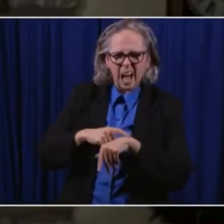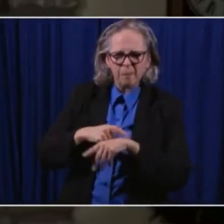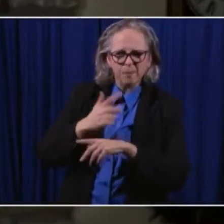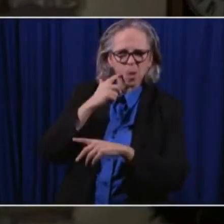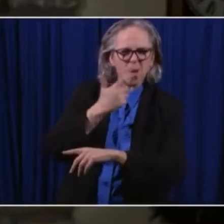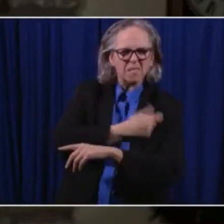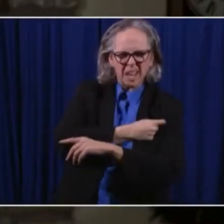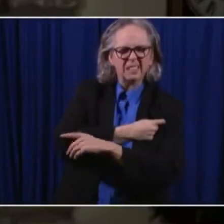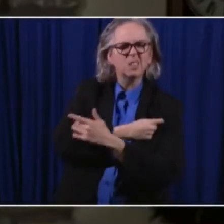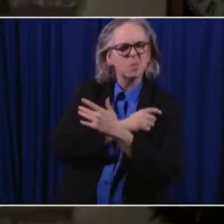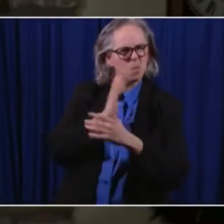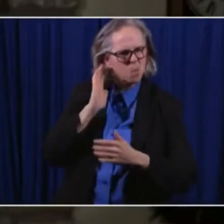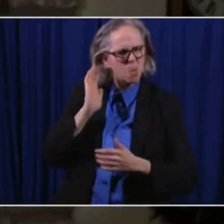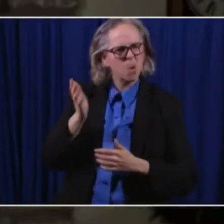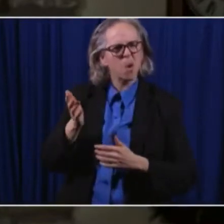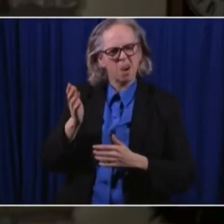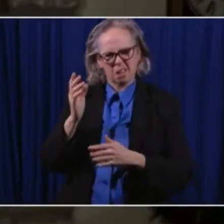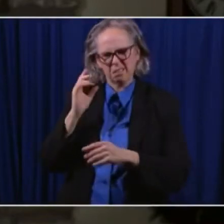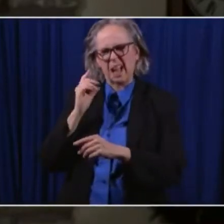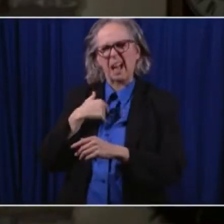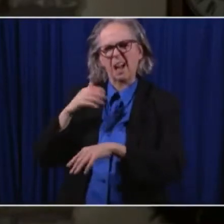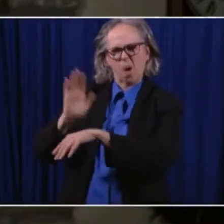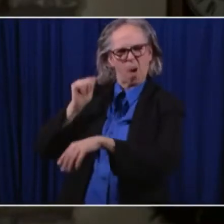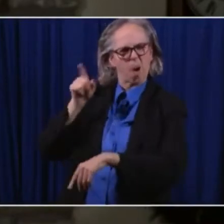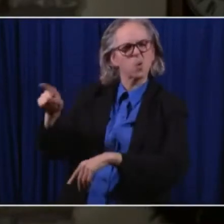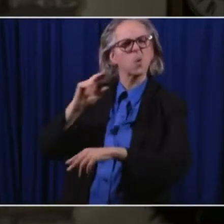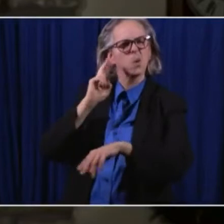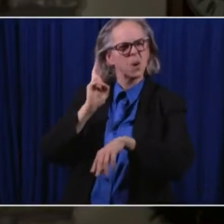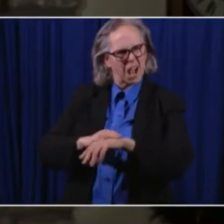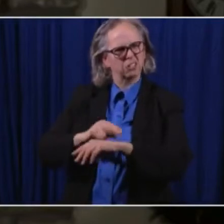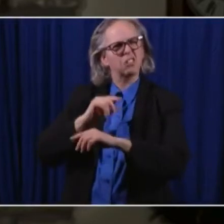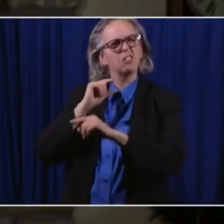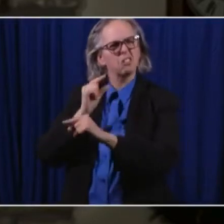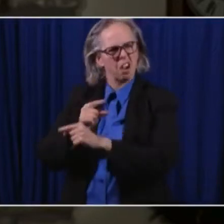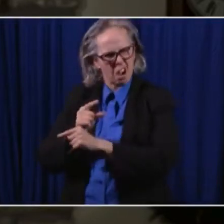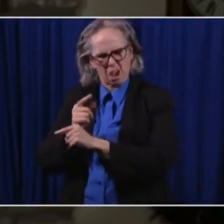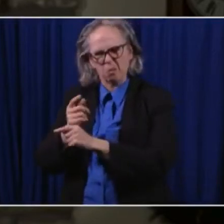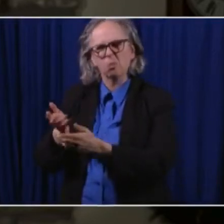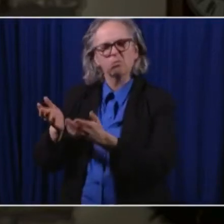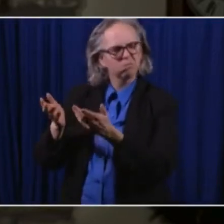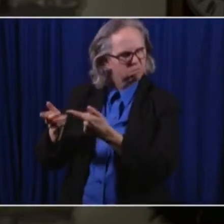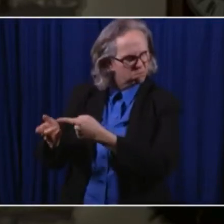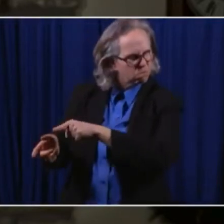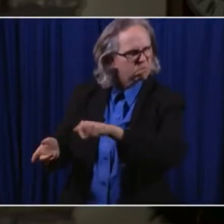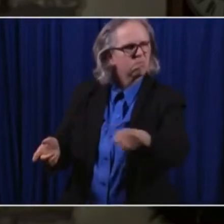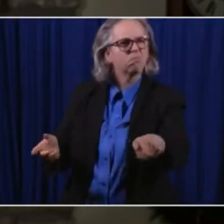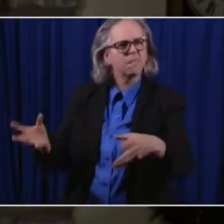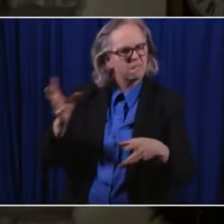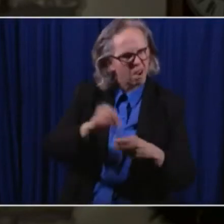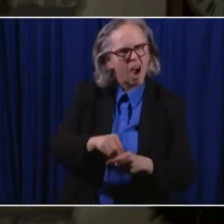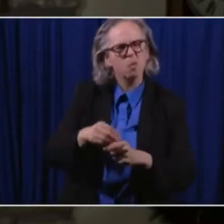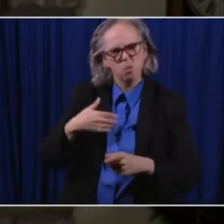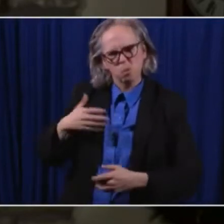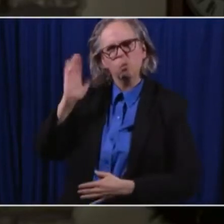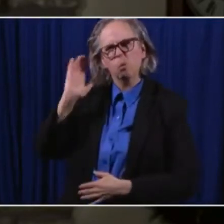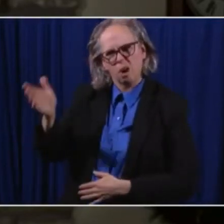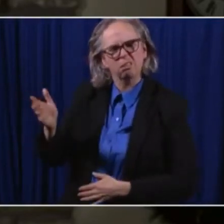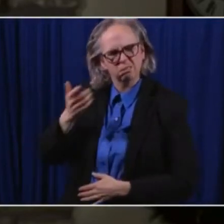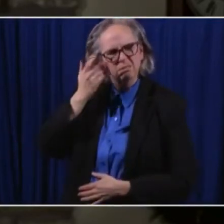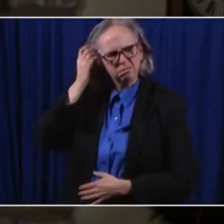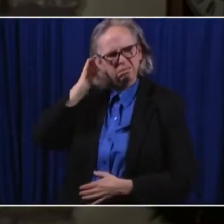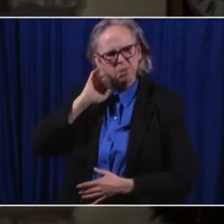to ask you to go to, you know, places where they're being underserved for whatever reason. And when we get to a much